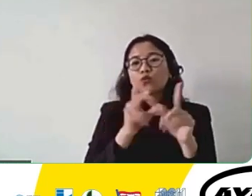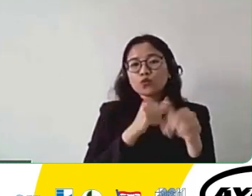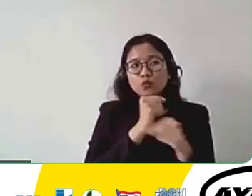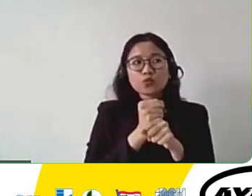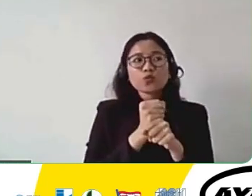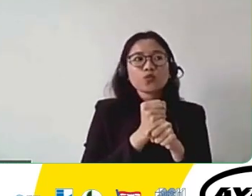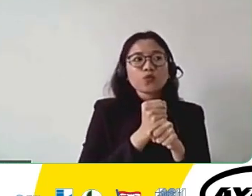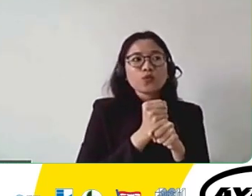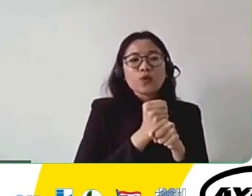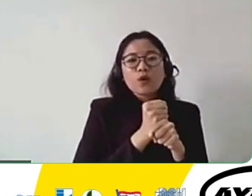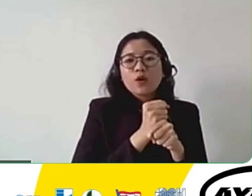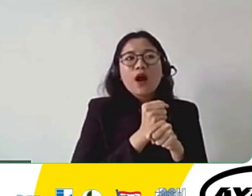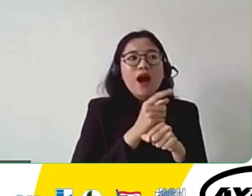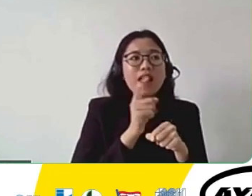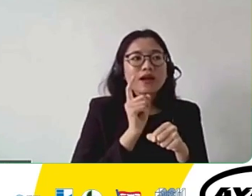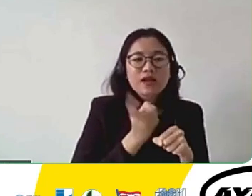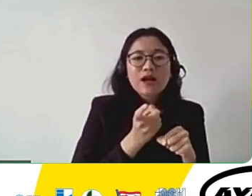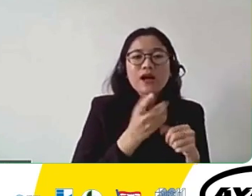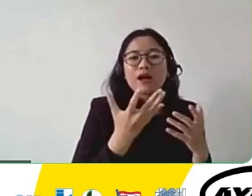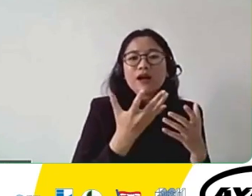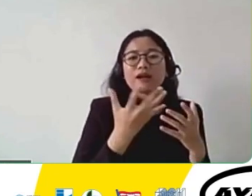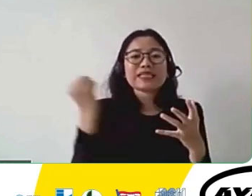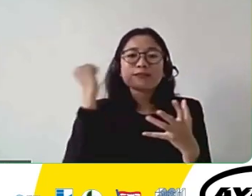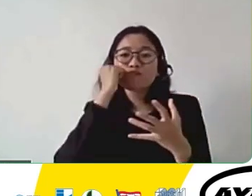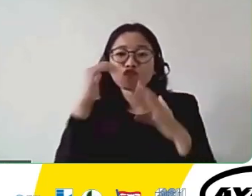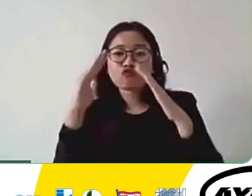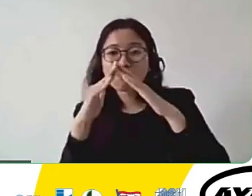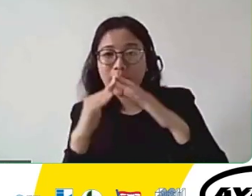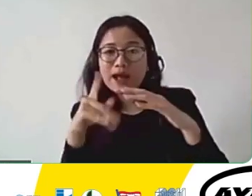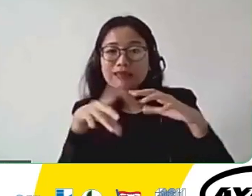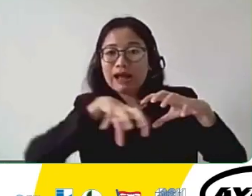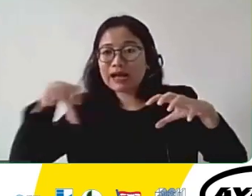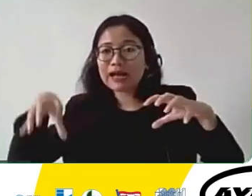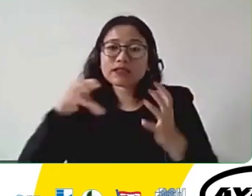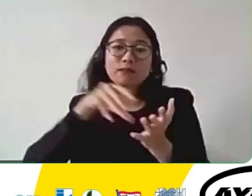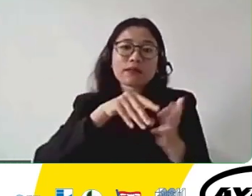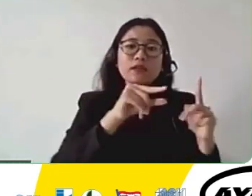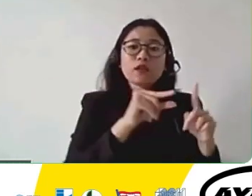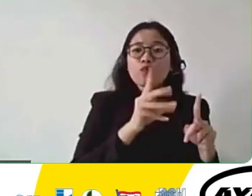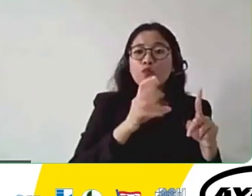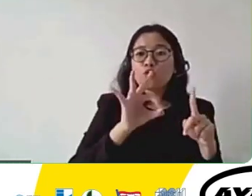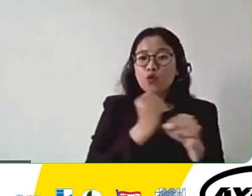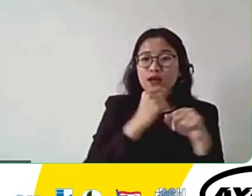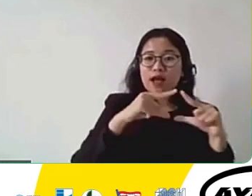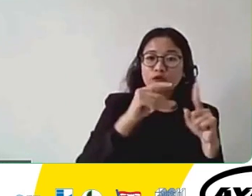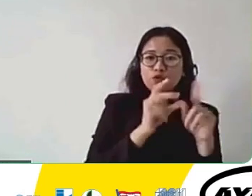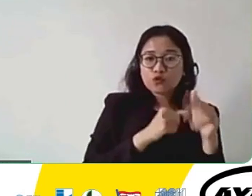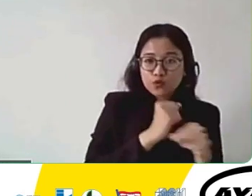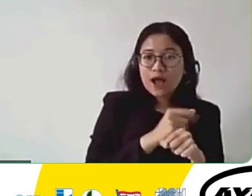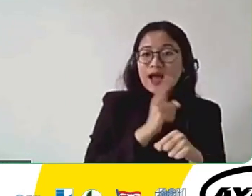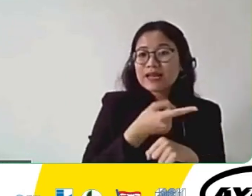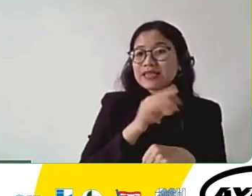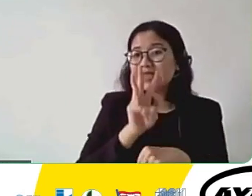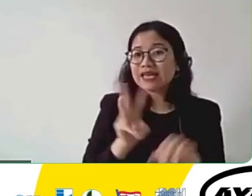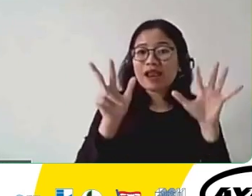do a cohort study with among school children in North Jakarta